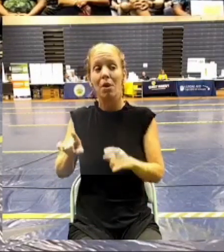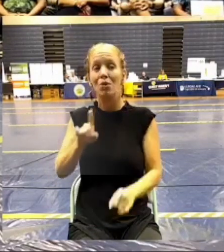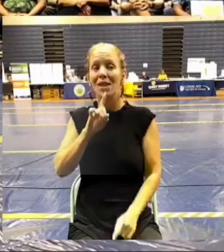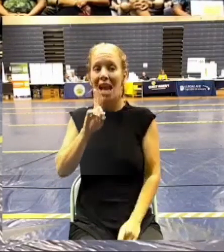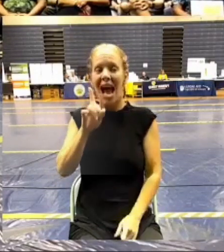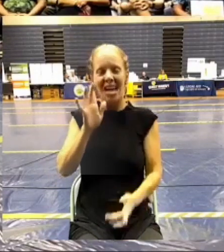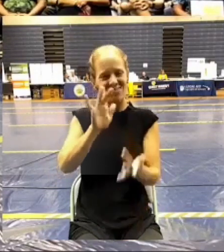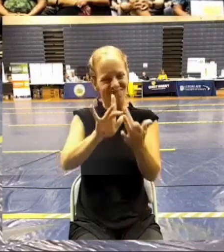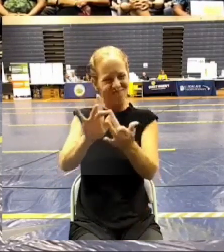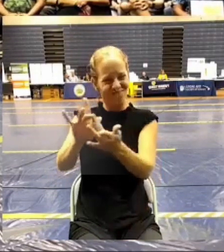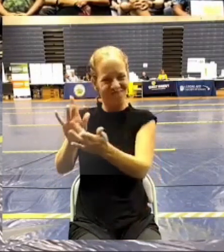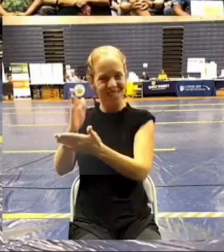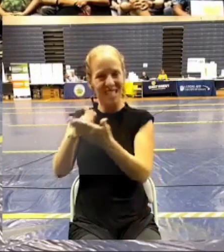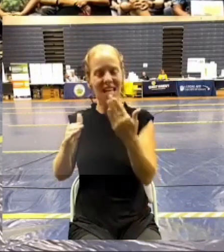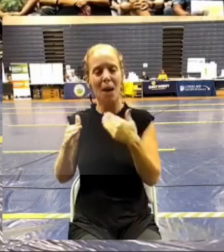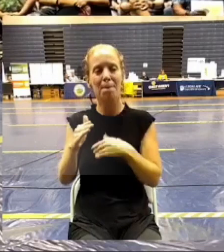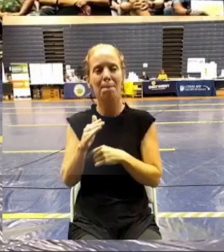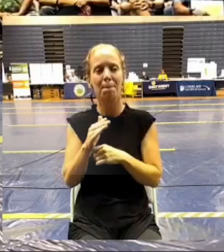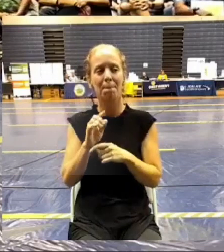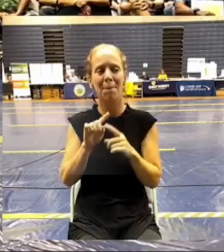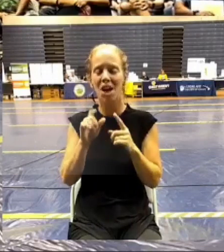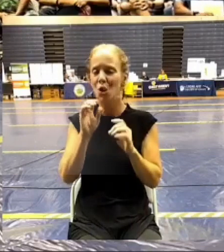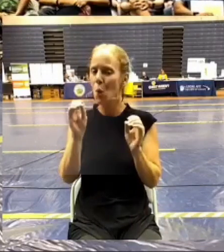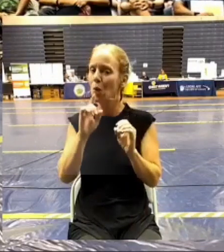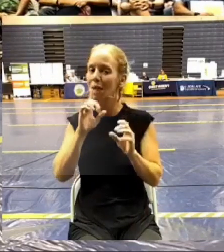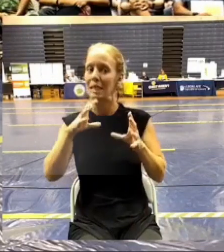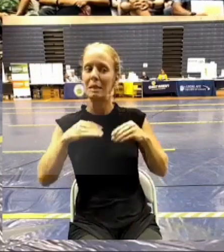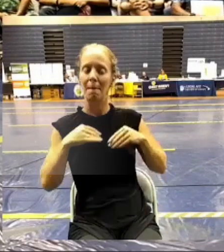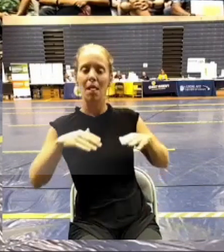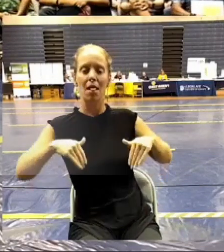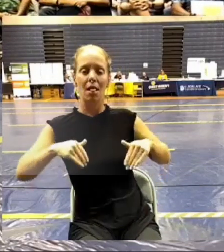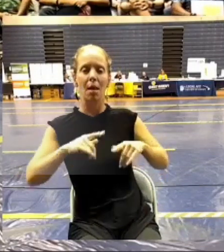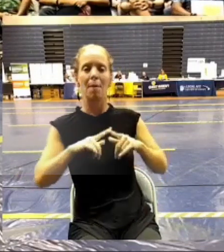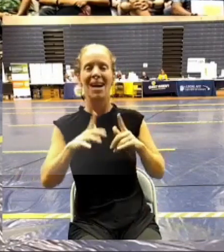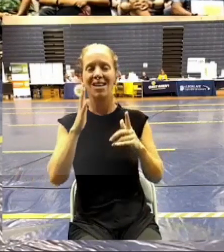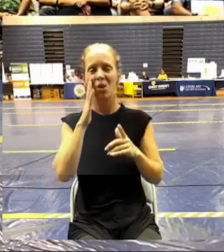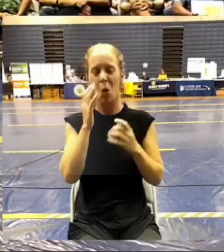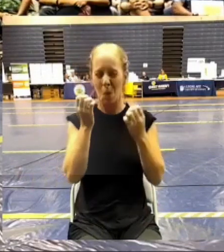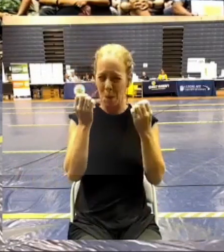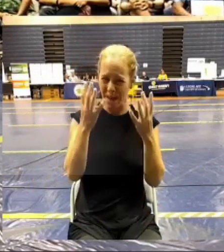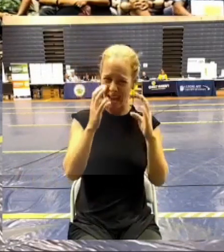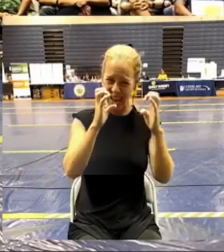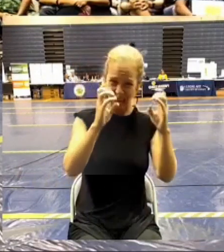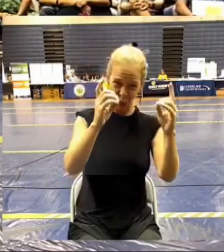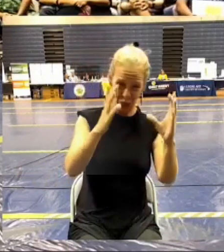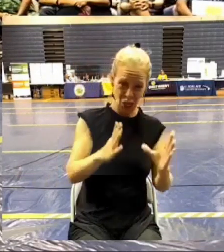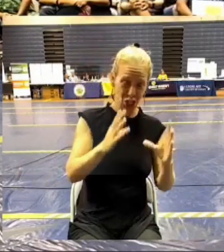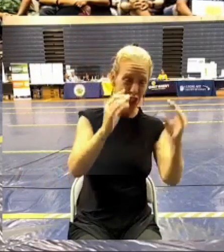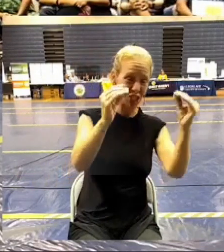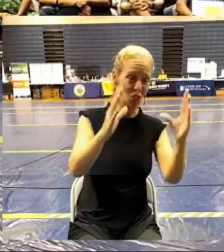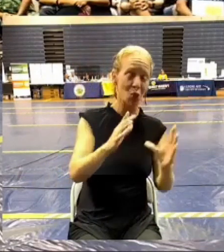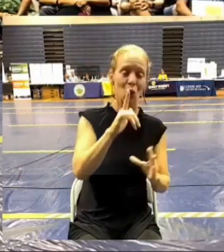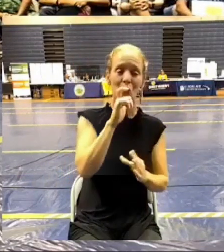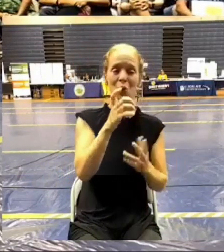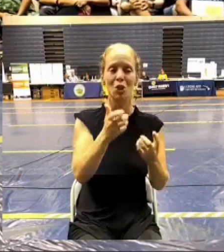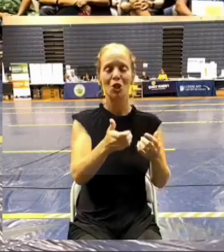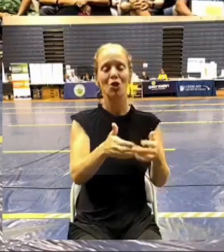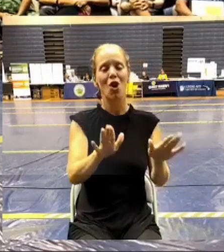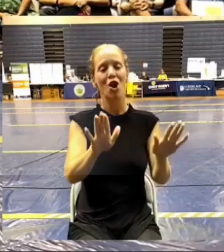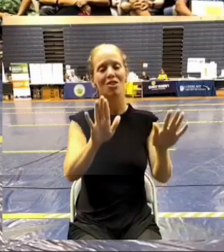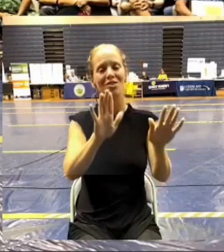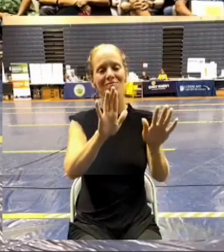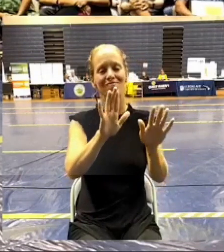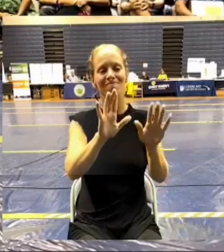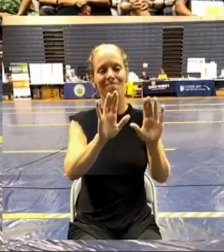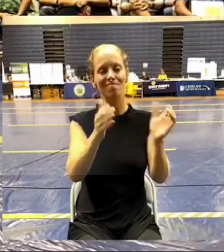on it. I know especially our educators that lost their classroom at Camp Third School.